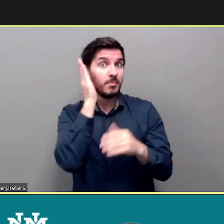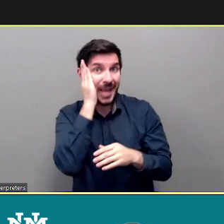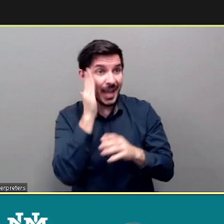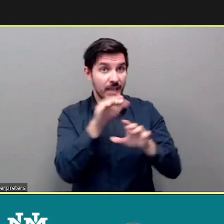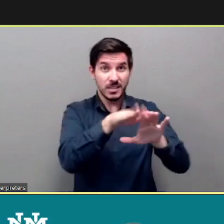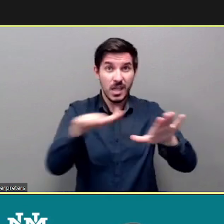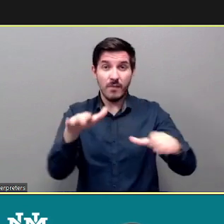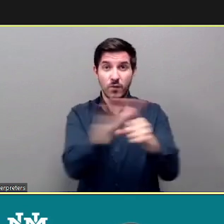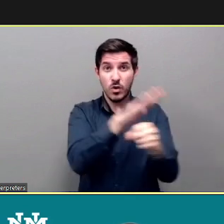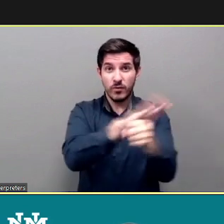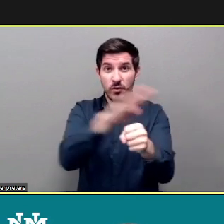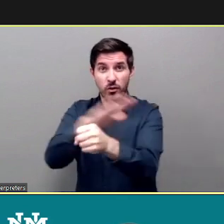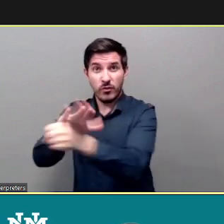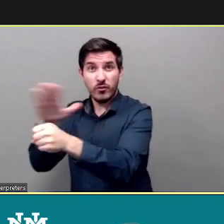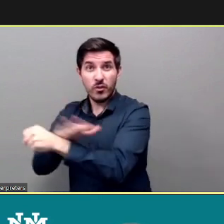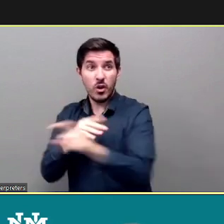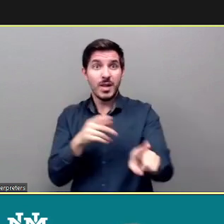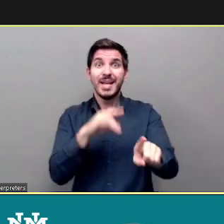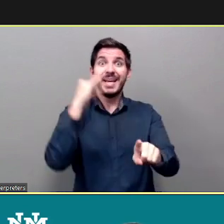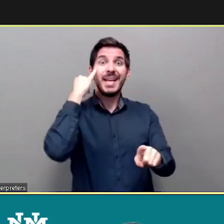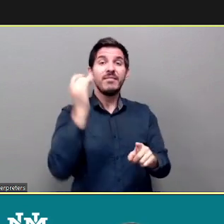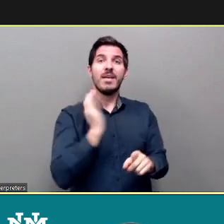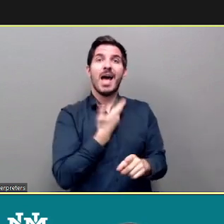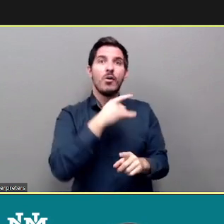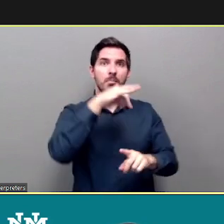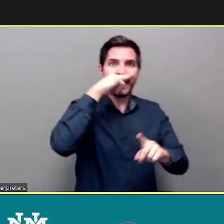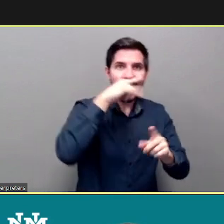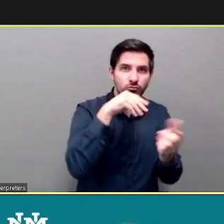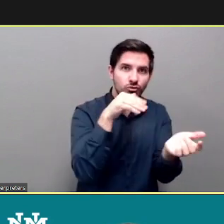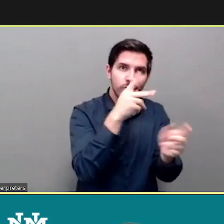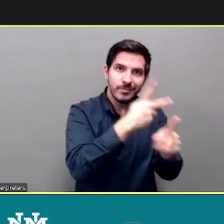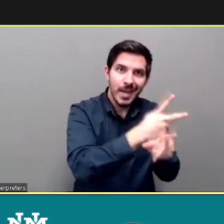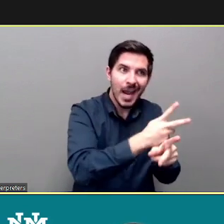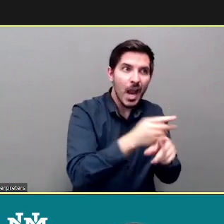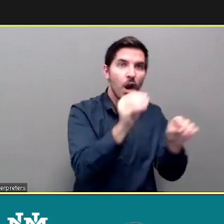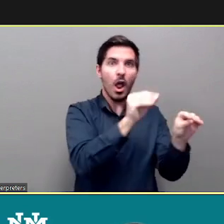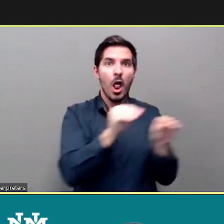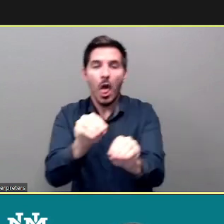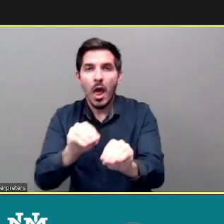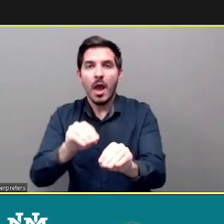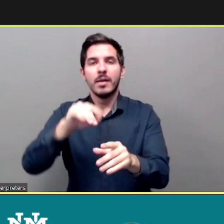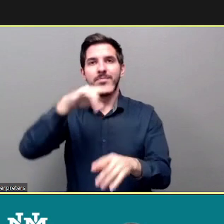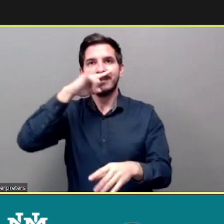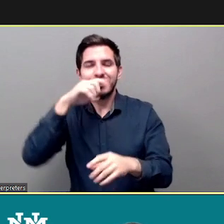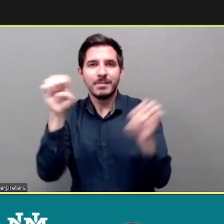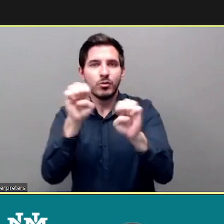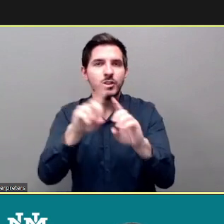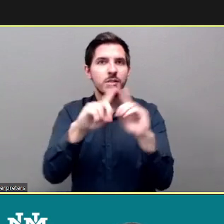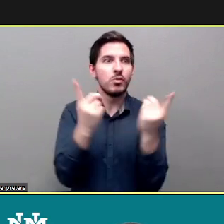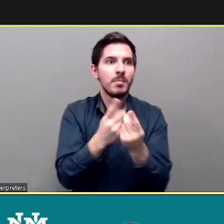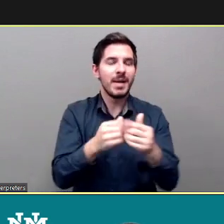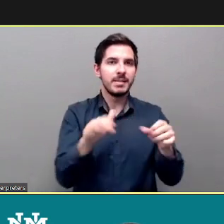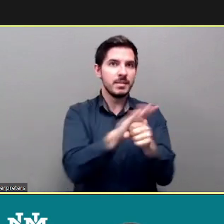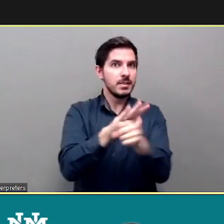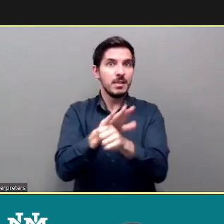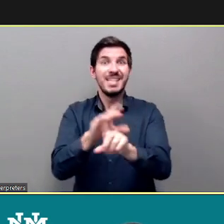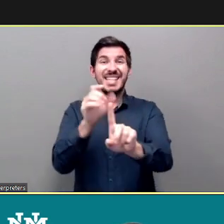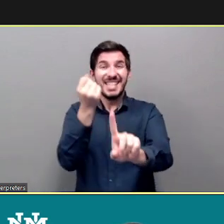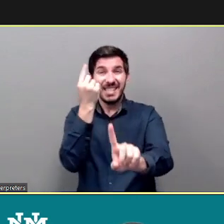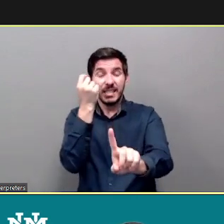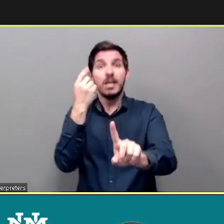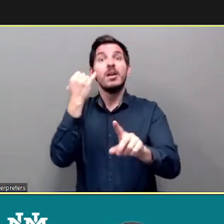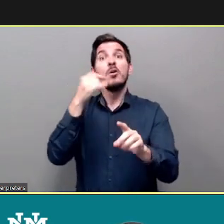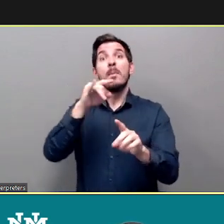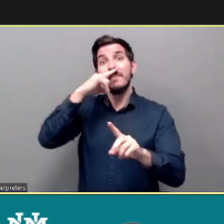are in our pediatric urgent care in our pediatric emergency department. The impact on having pediatric emergency